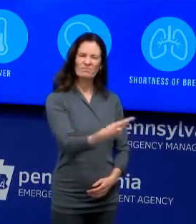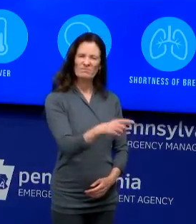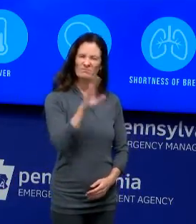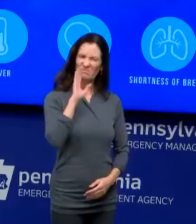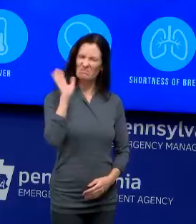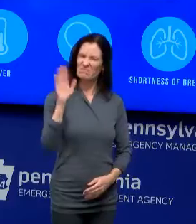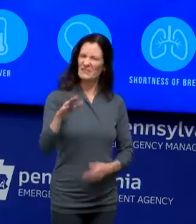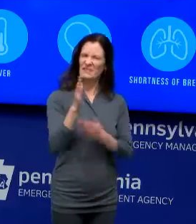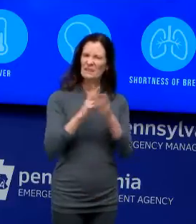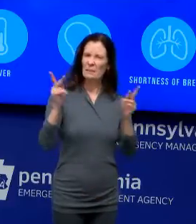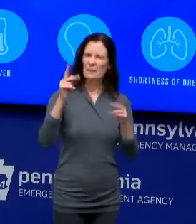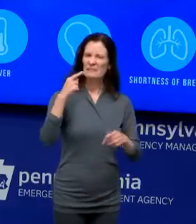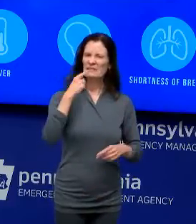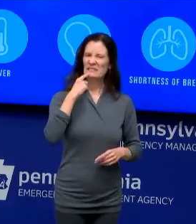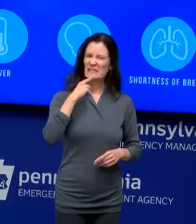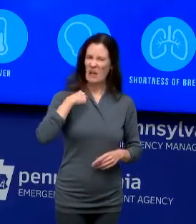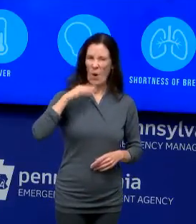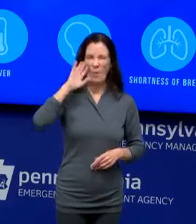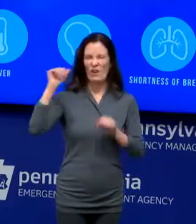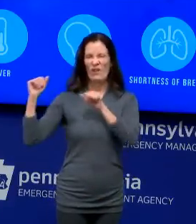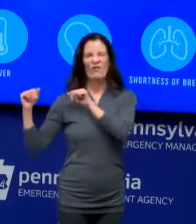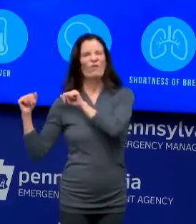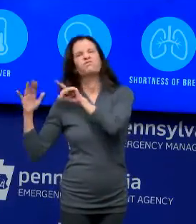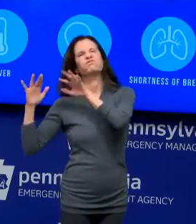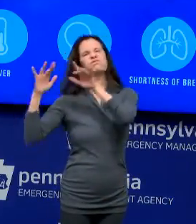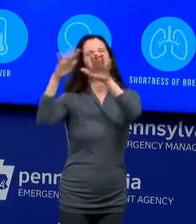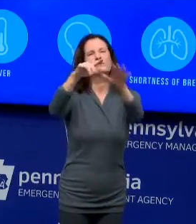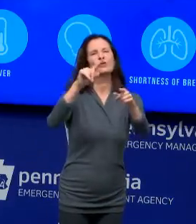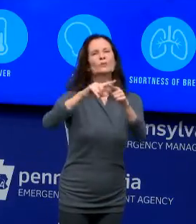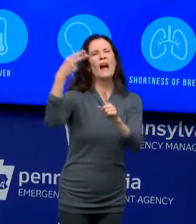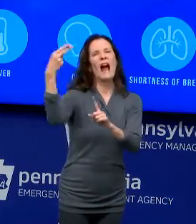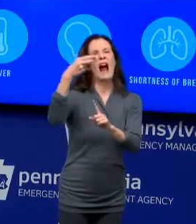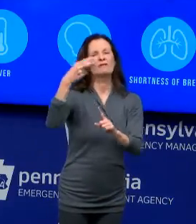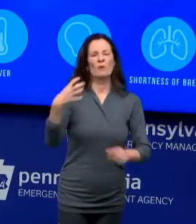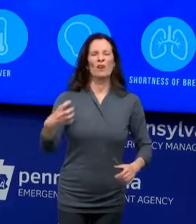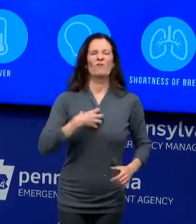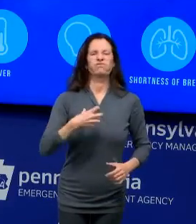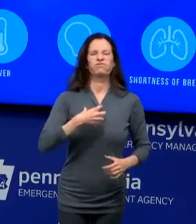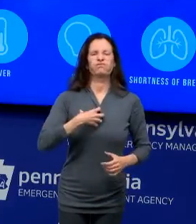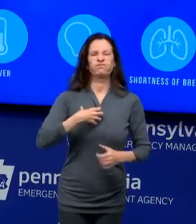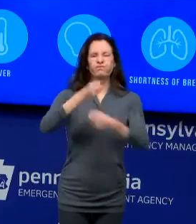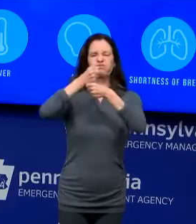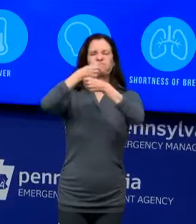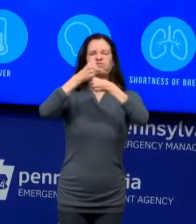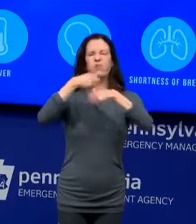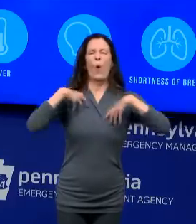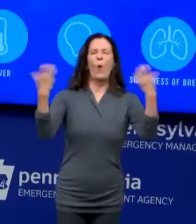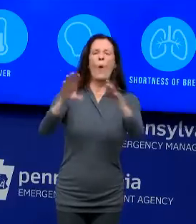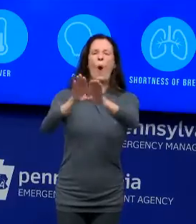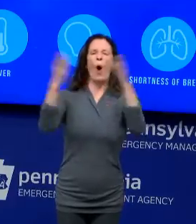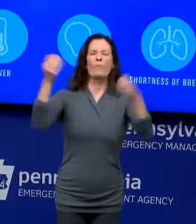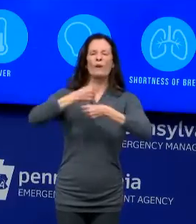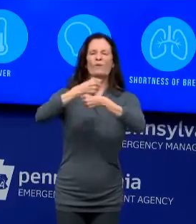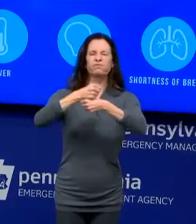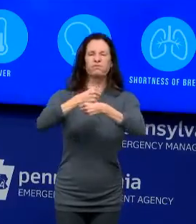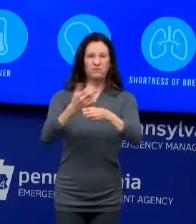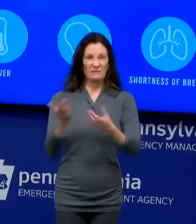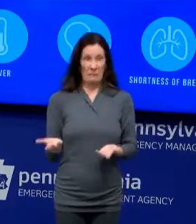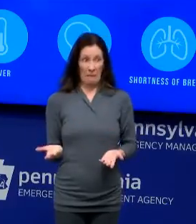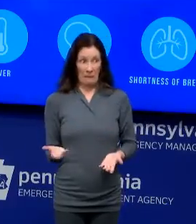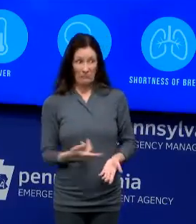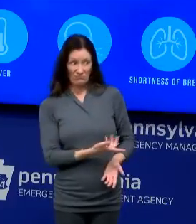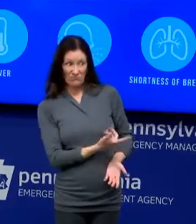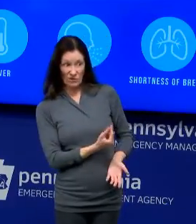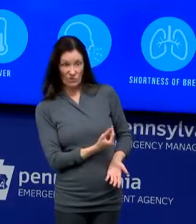reopen? Well, of course, in the United States and in Pennsylvania, people have the right to protest. But I have significant